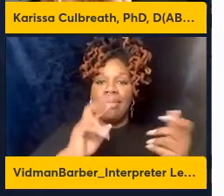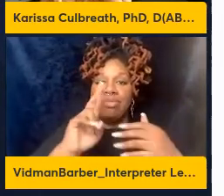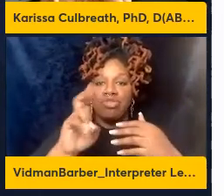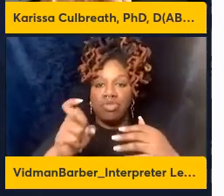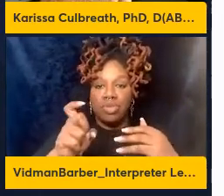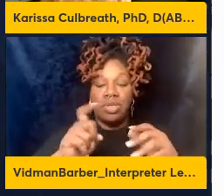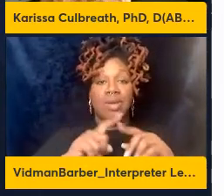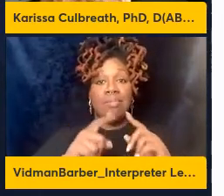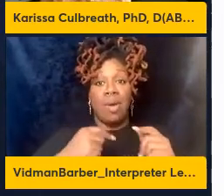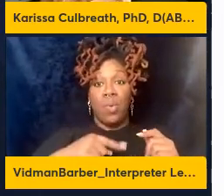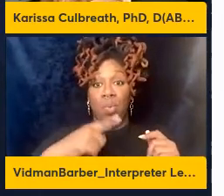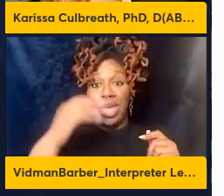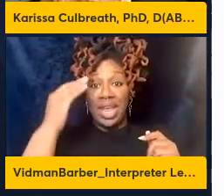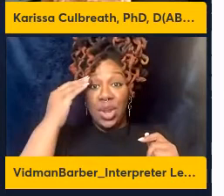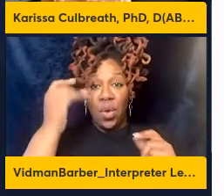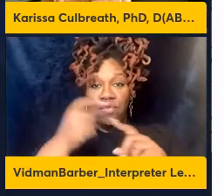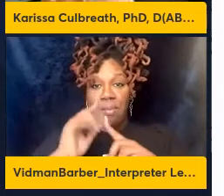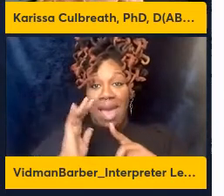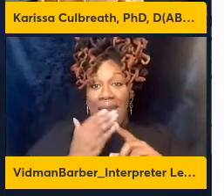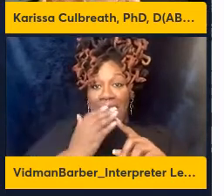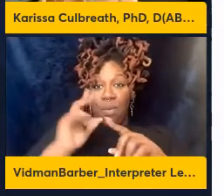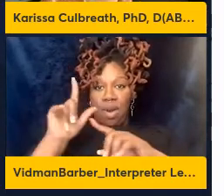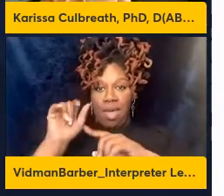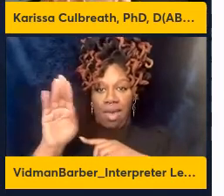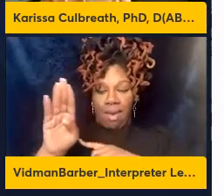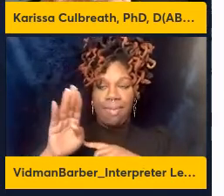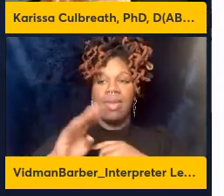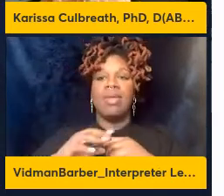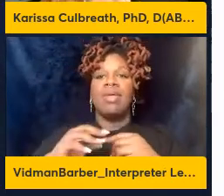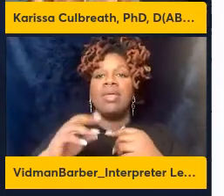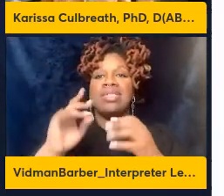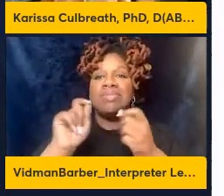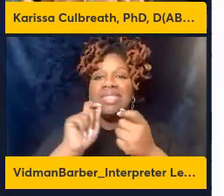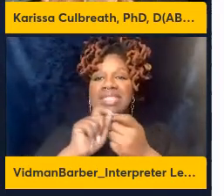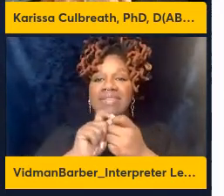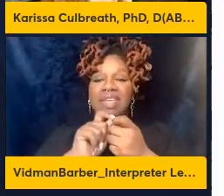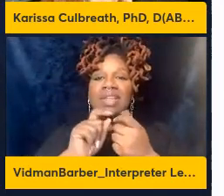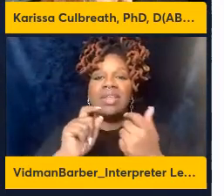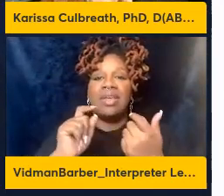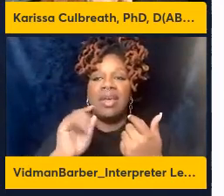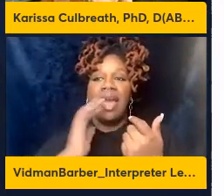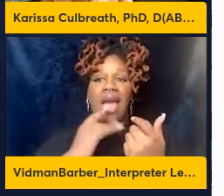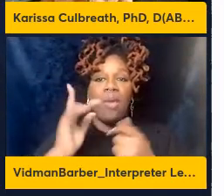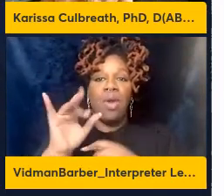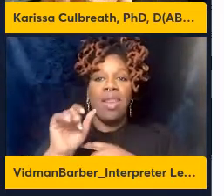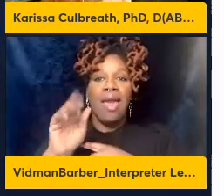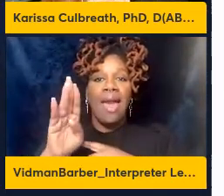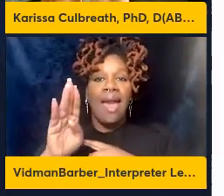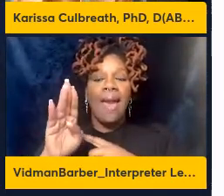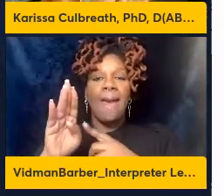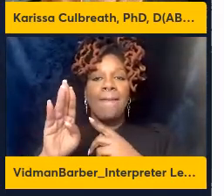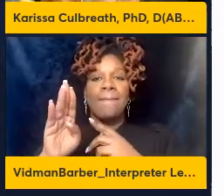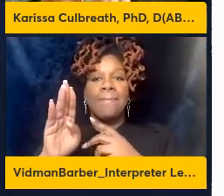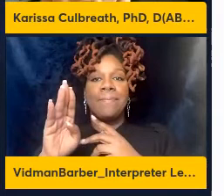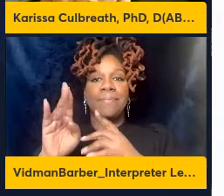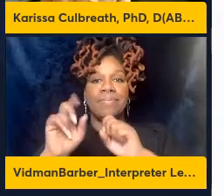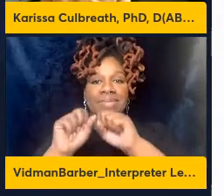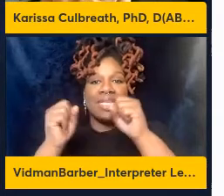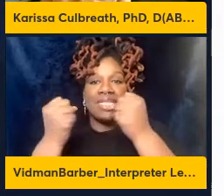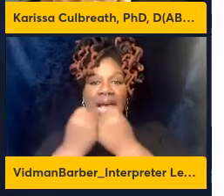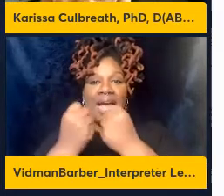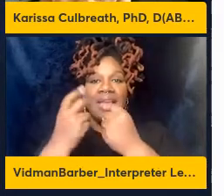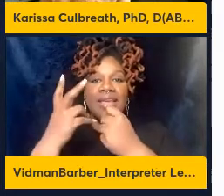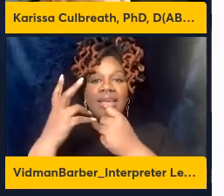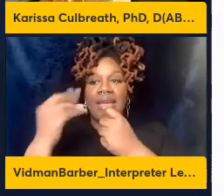in our laboratory, specifically, but the laboratory society and environment